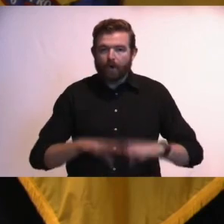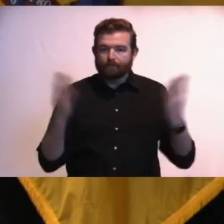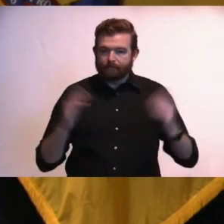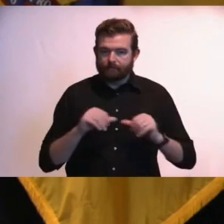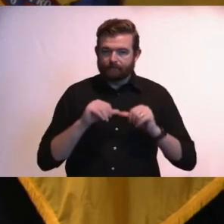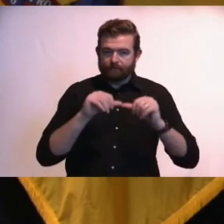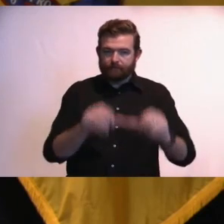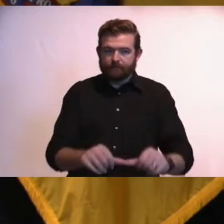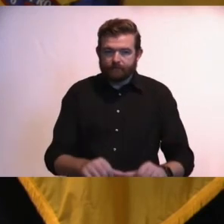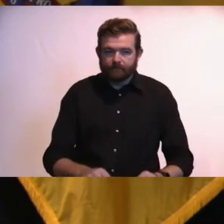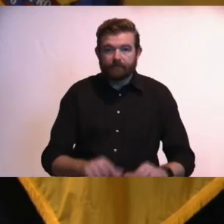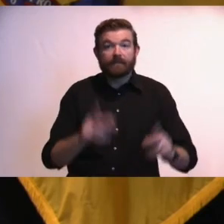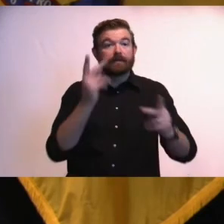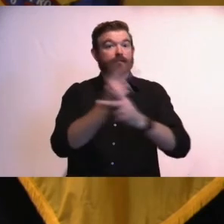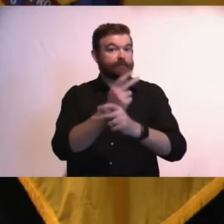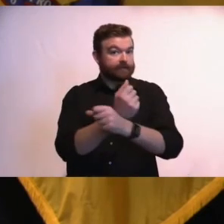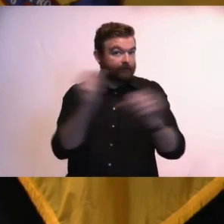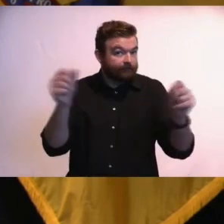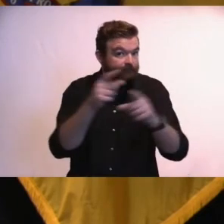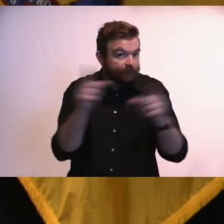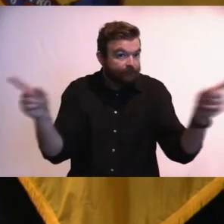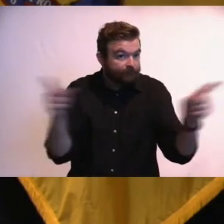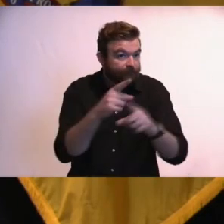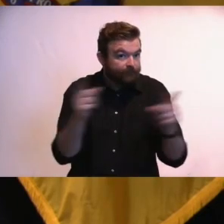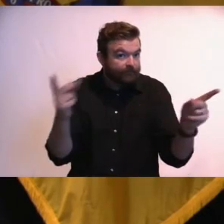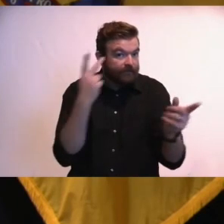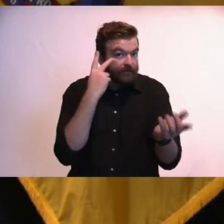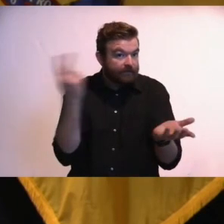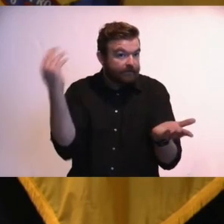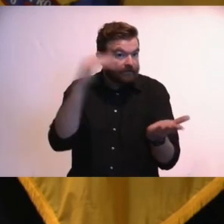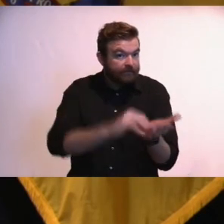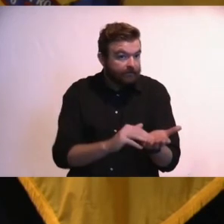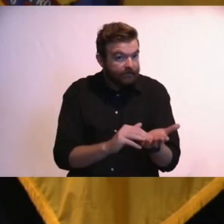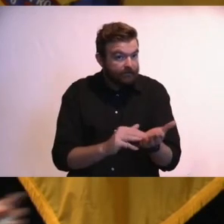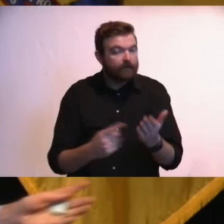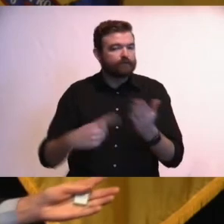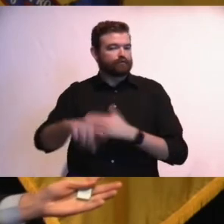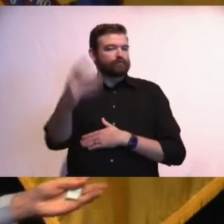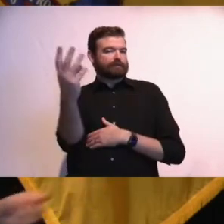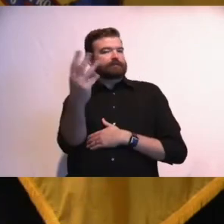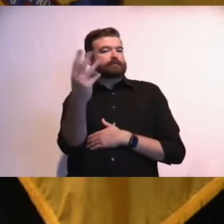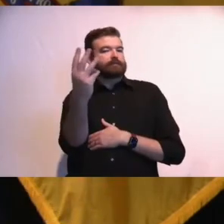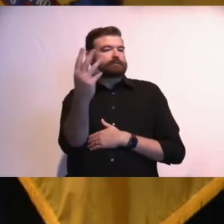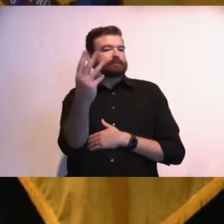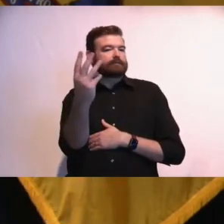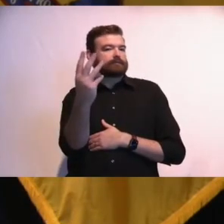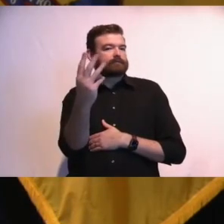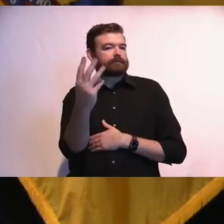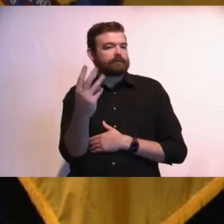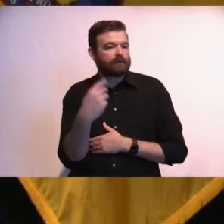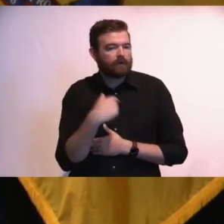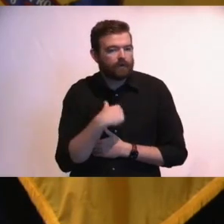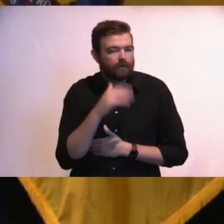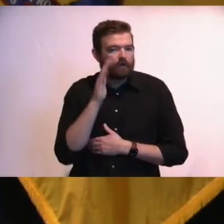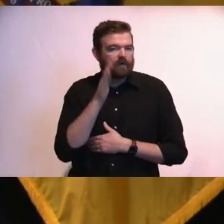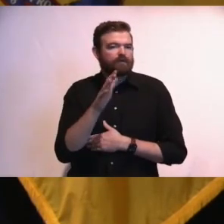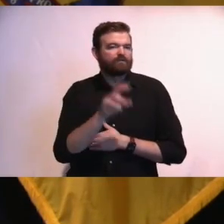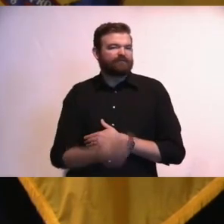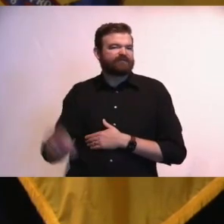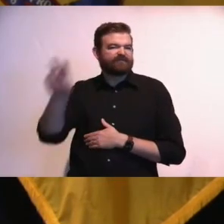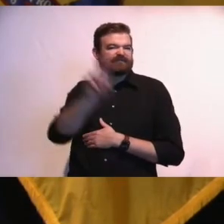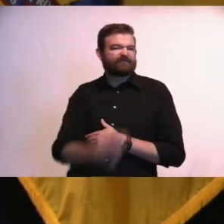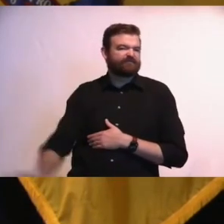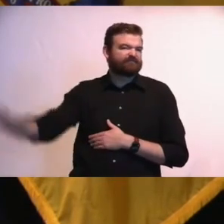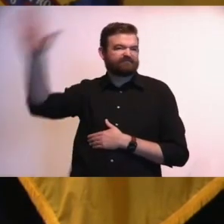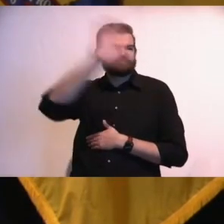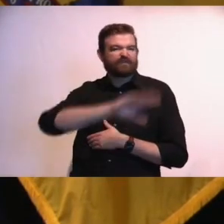Everybody stay safe. Again, we'll be with you back a week from Wednesday. We'll be on the road, I'm sure, in one place or another over the next